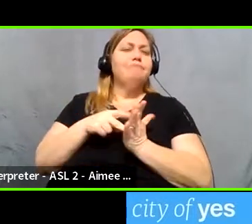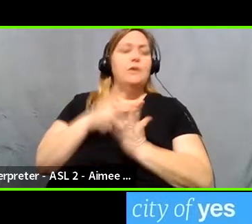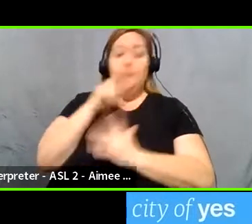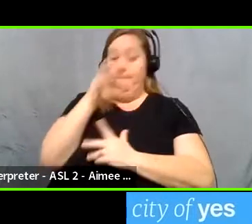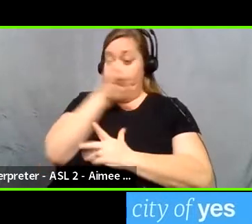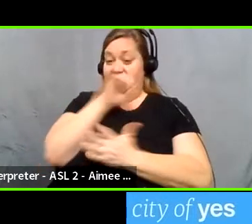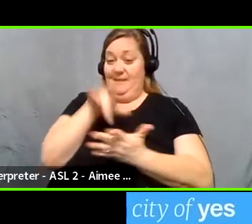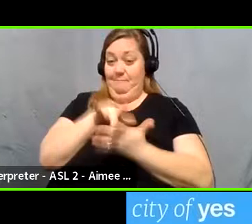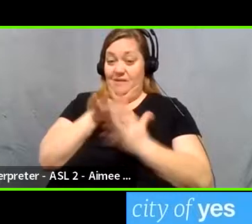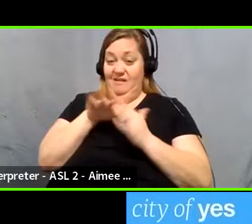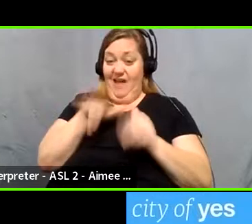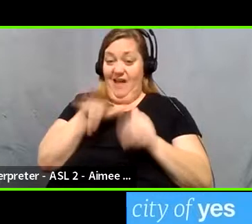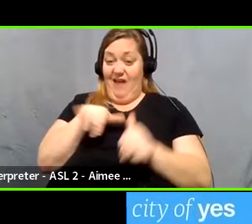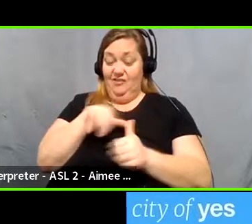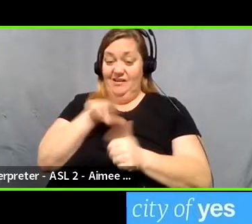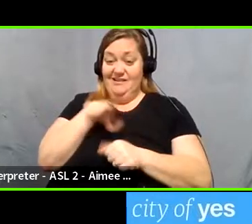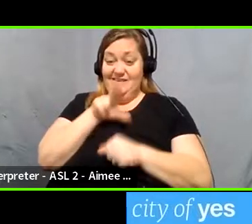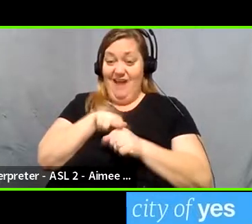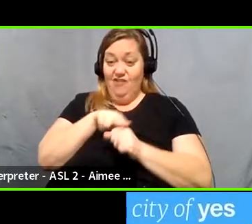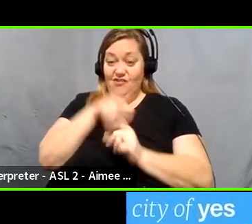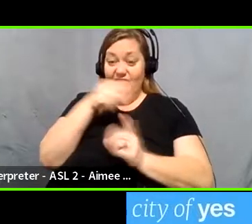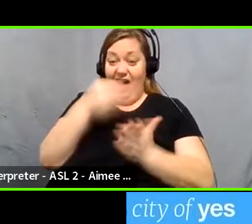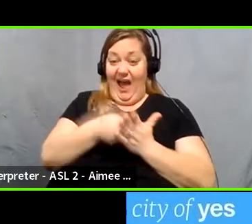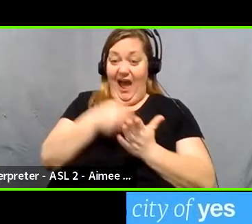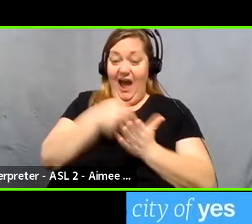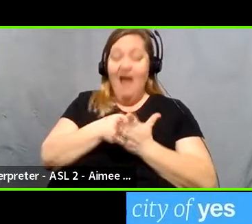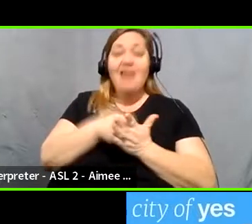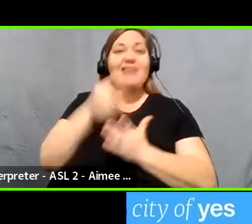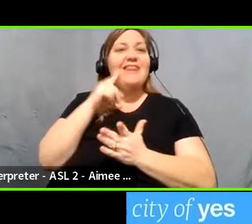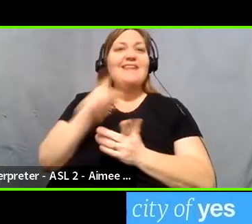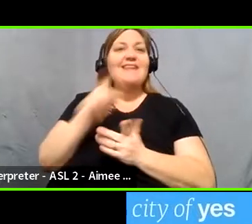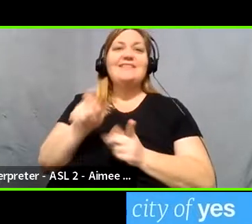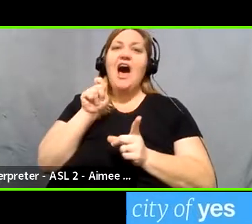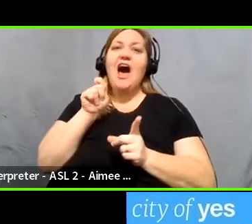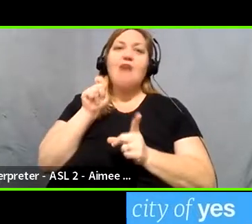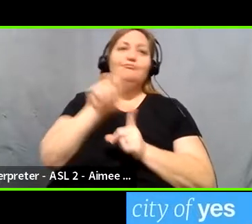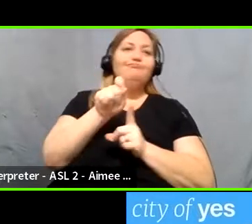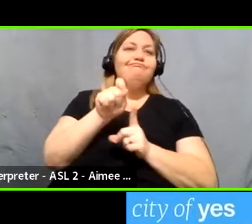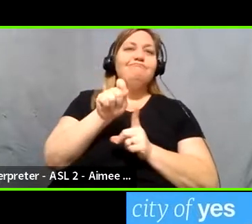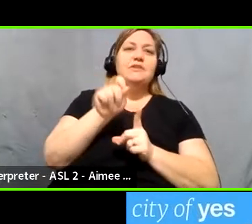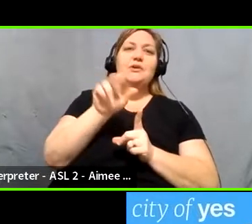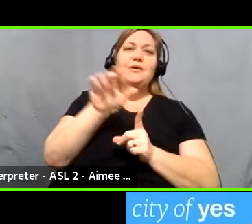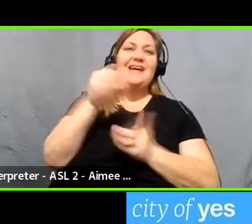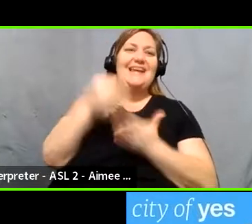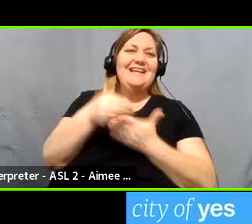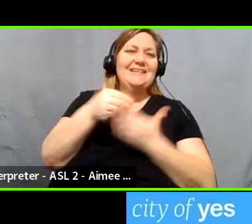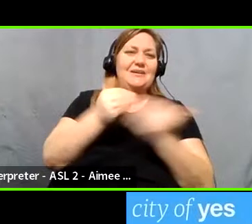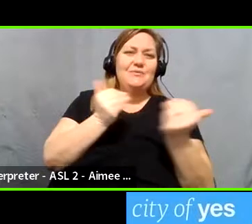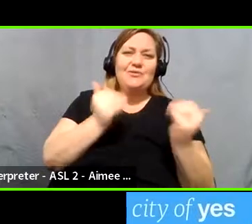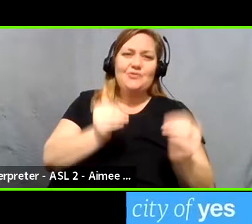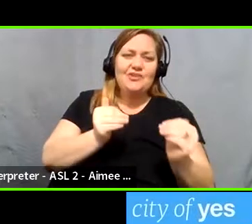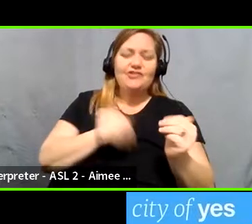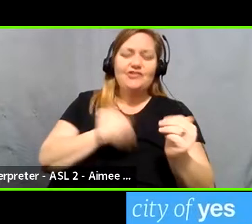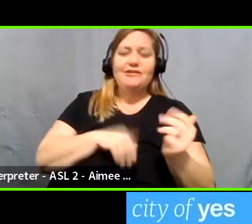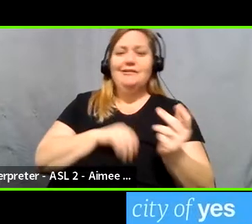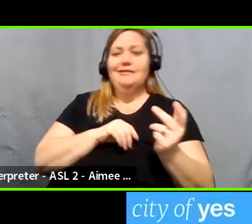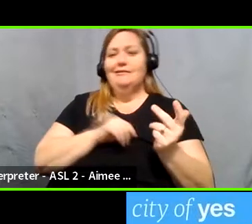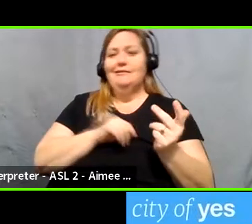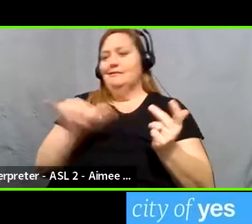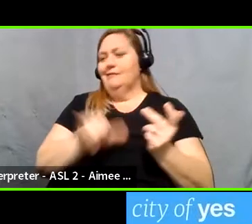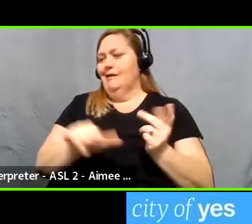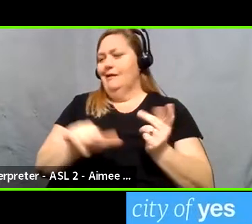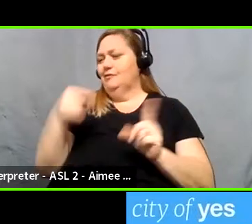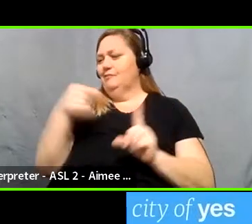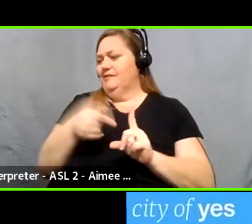is more naturally affordable than other housing types, that's not pegged to any kind of income restriction or like a specific